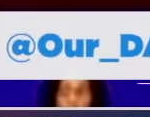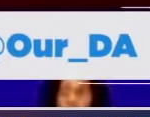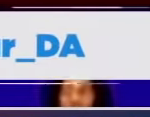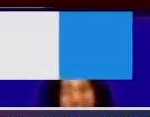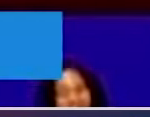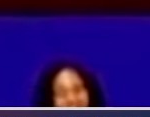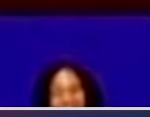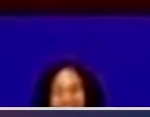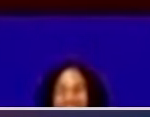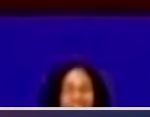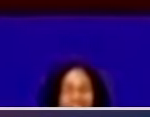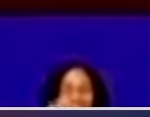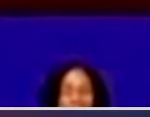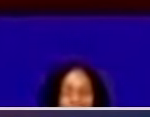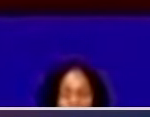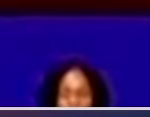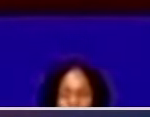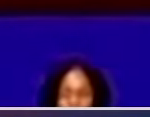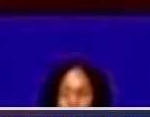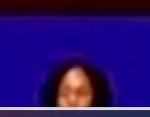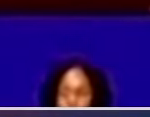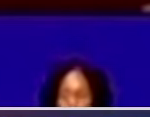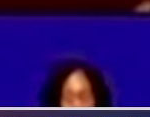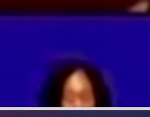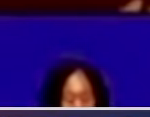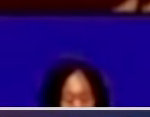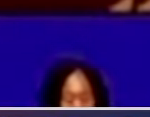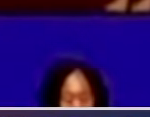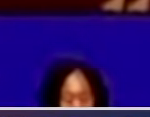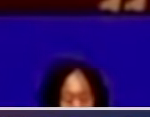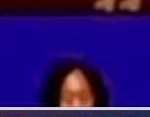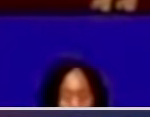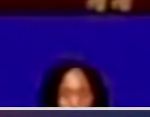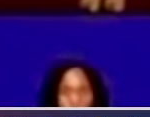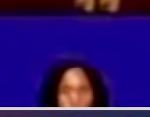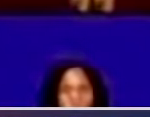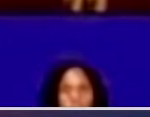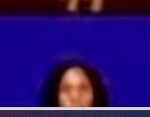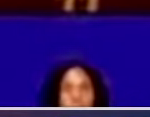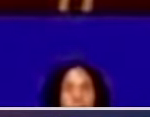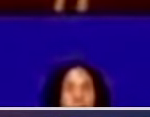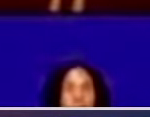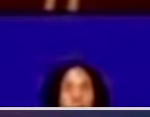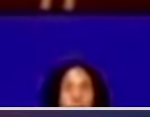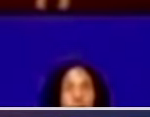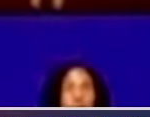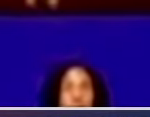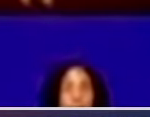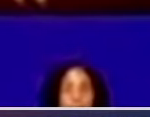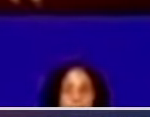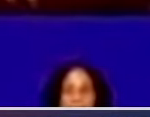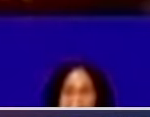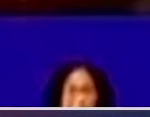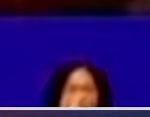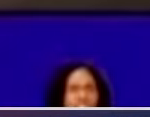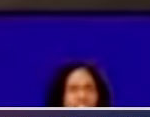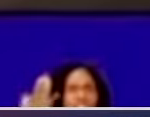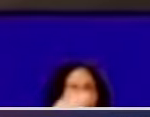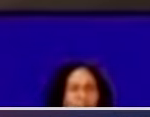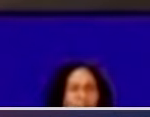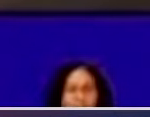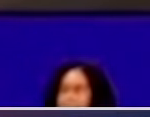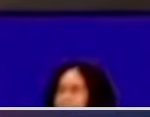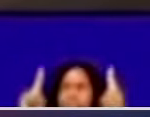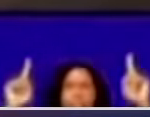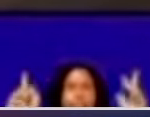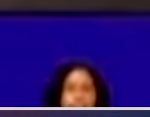regulations. And then suddenly, on Thursday night, we hear a different story. So what